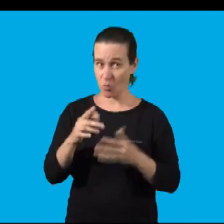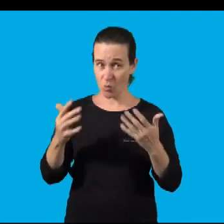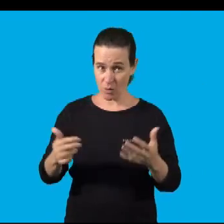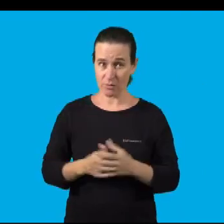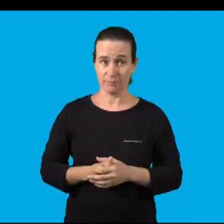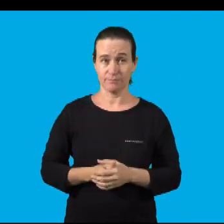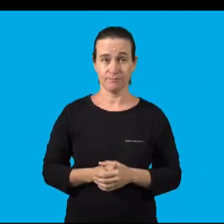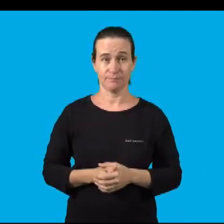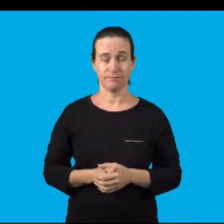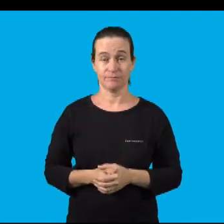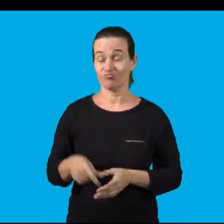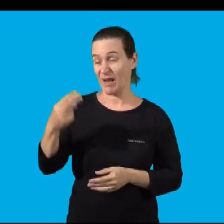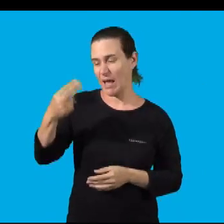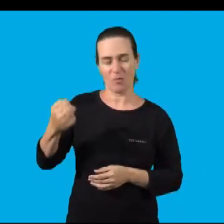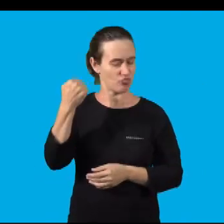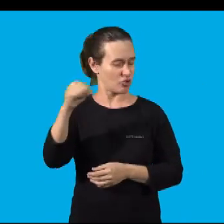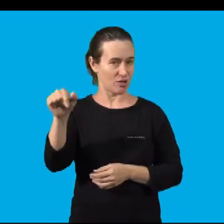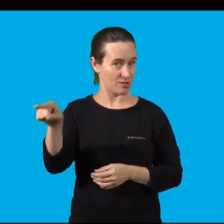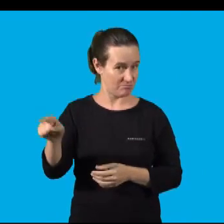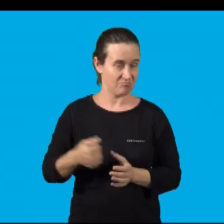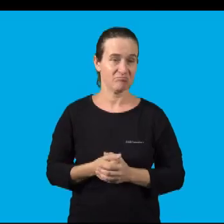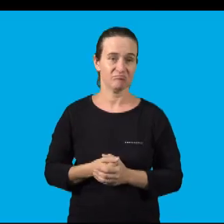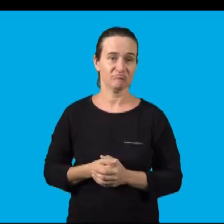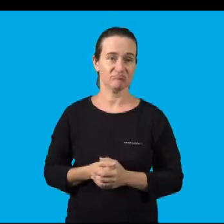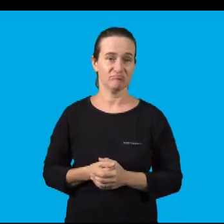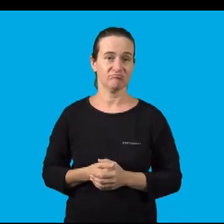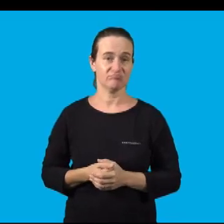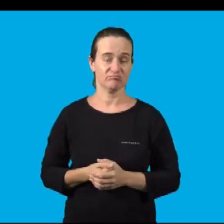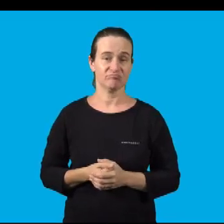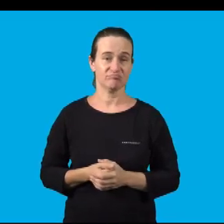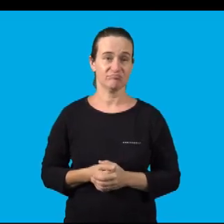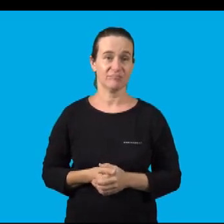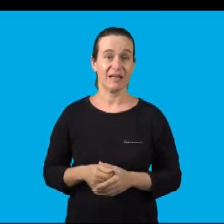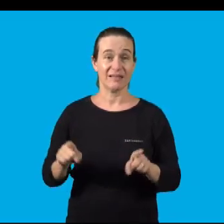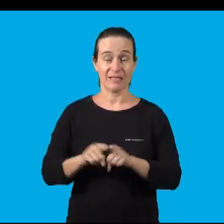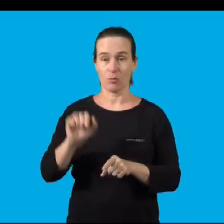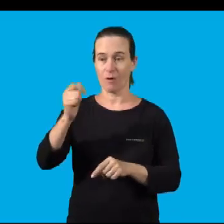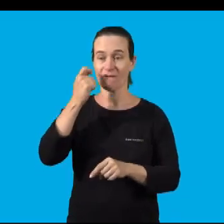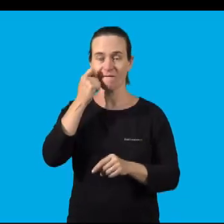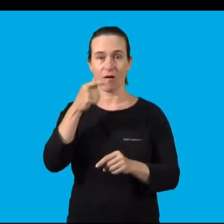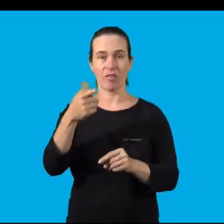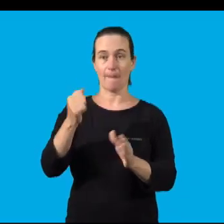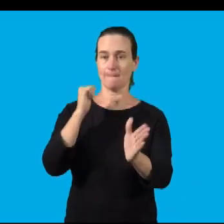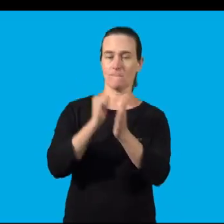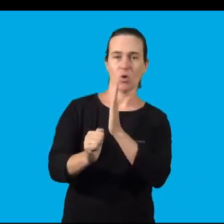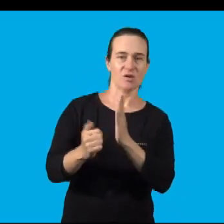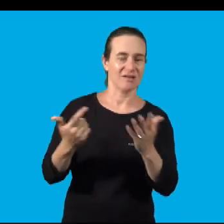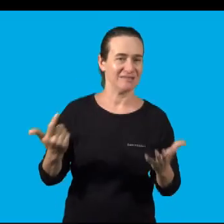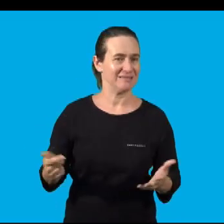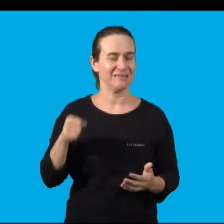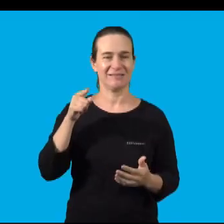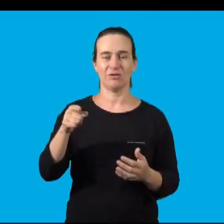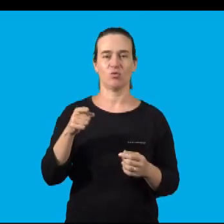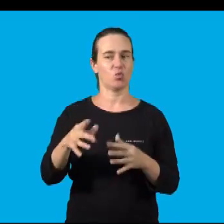death is the fact that Hamlet rejected her, and then also that her father was